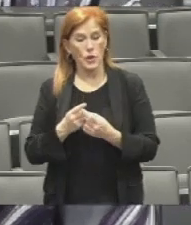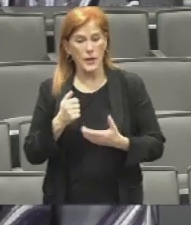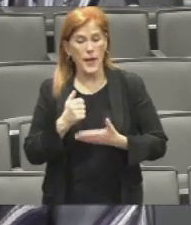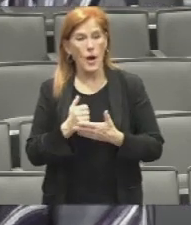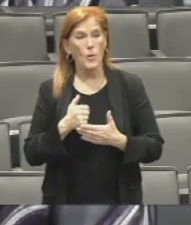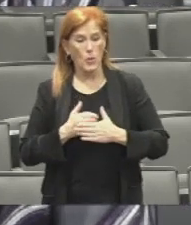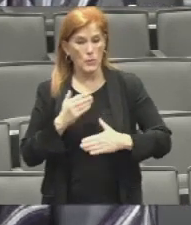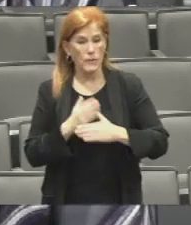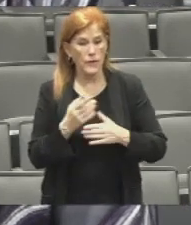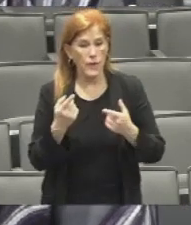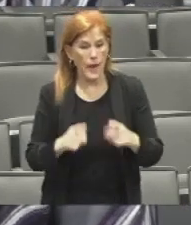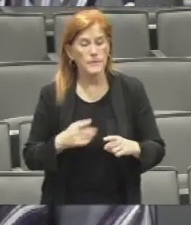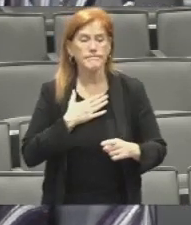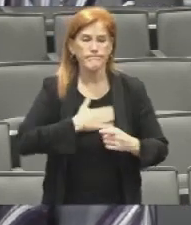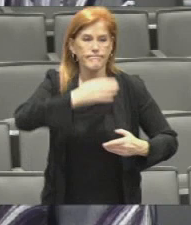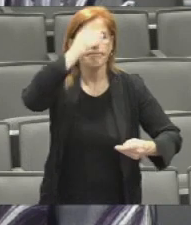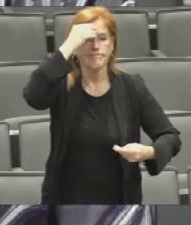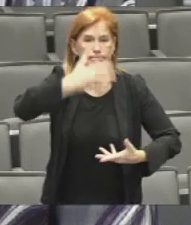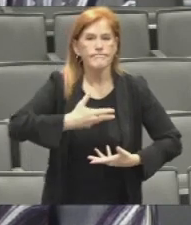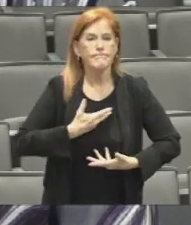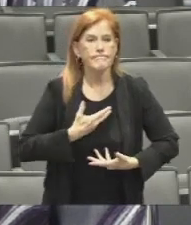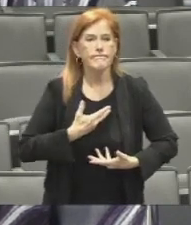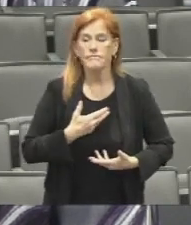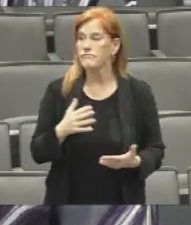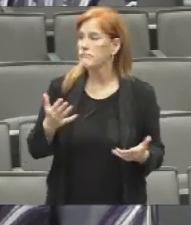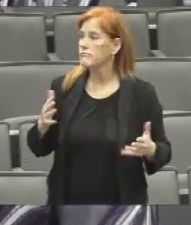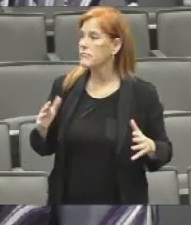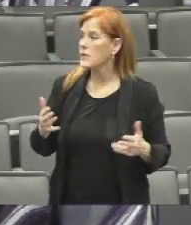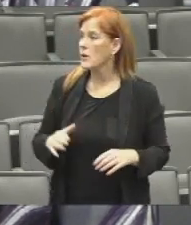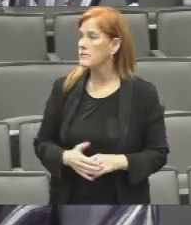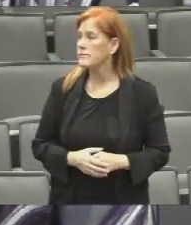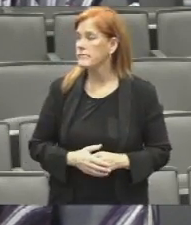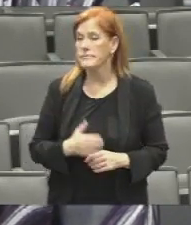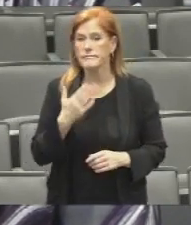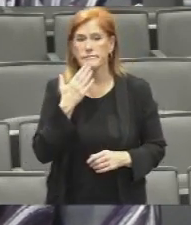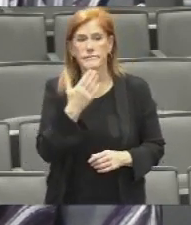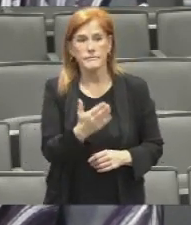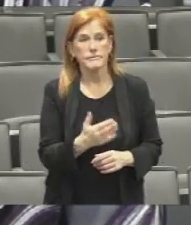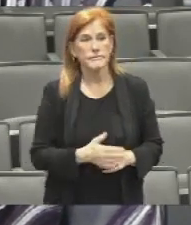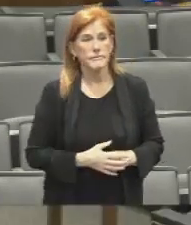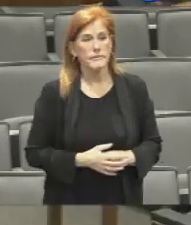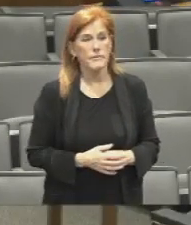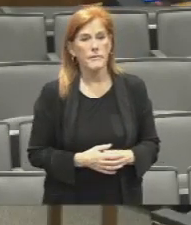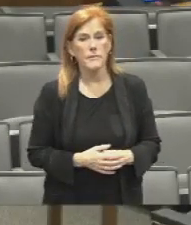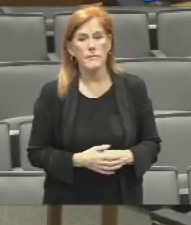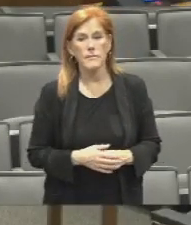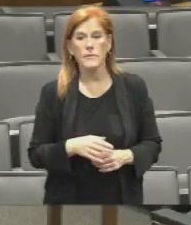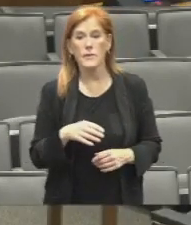know, please. That's all I have, Mr. Chair. Thank you.